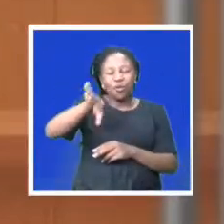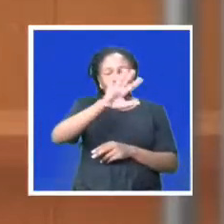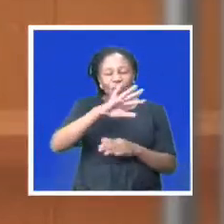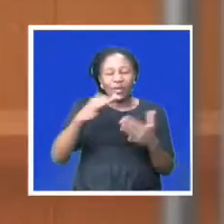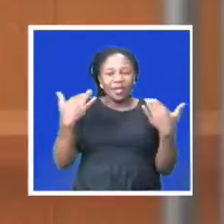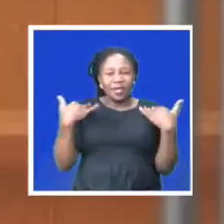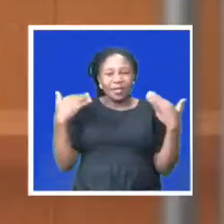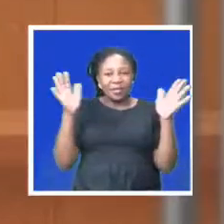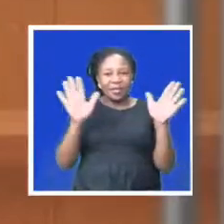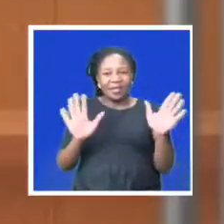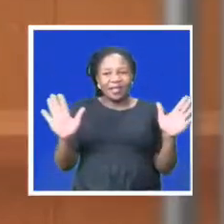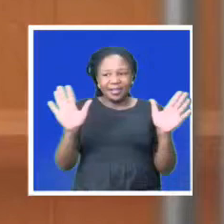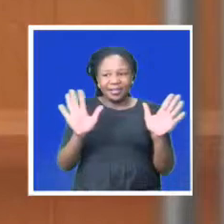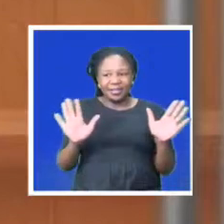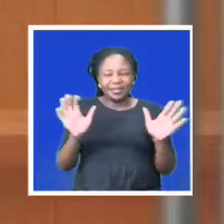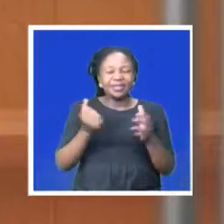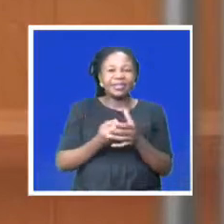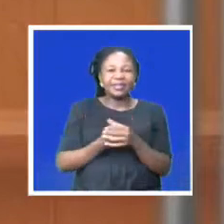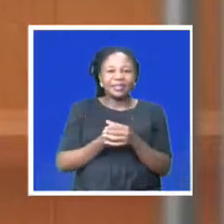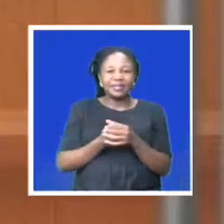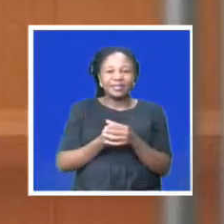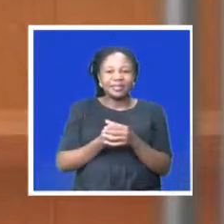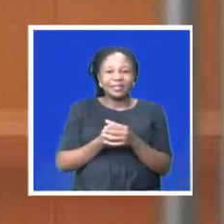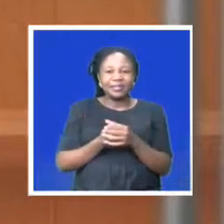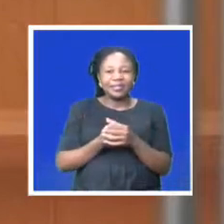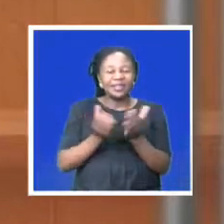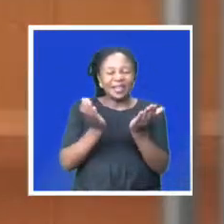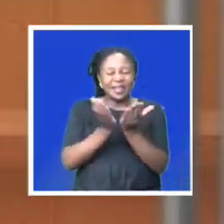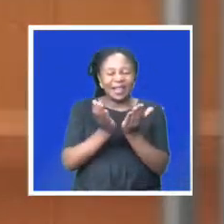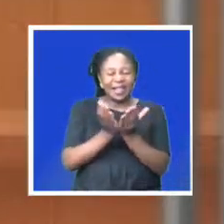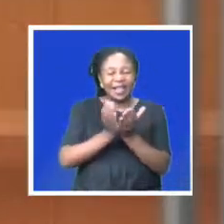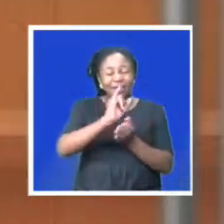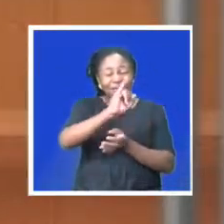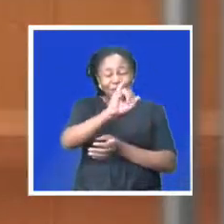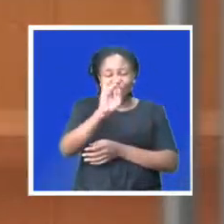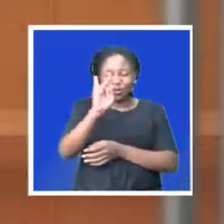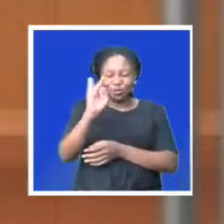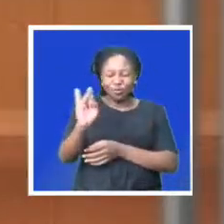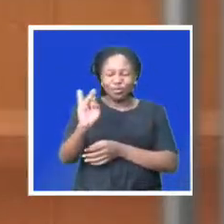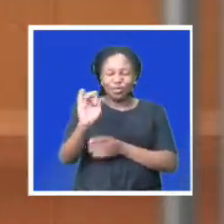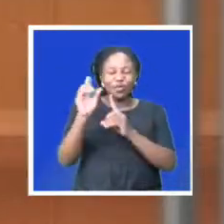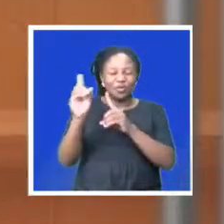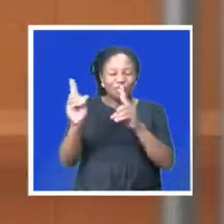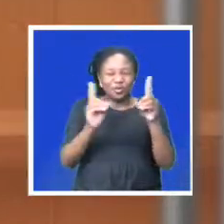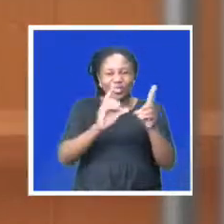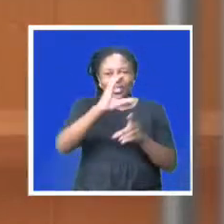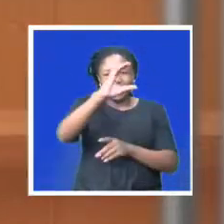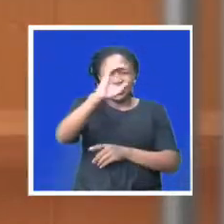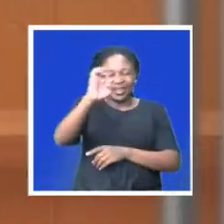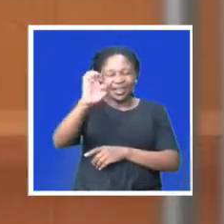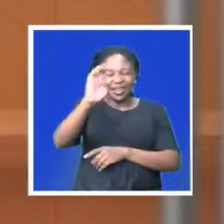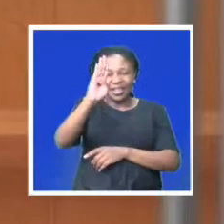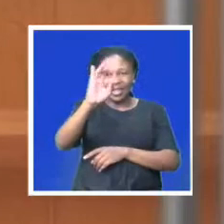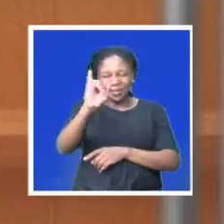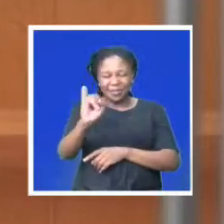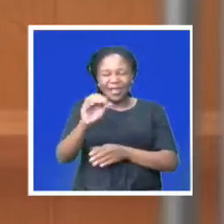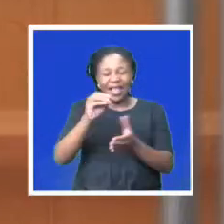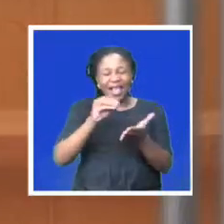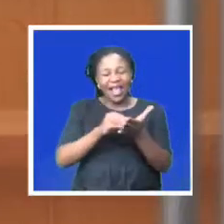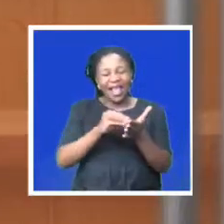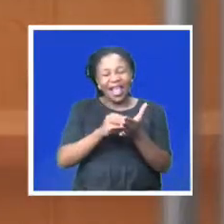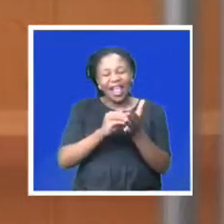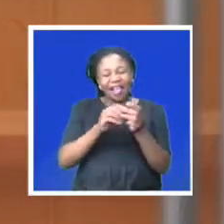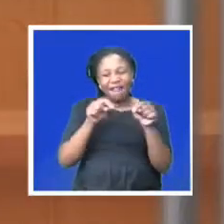and 2s. Greeting you is your teacher, Teacher Tebi, taking you for general studies. We are